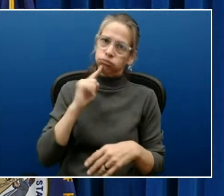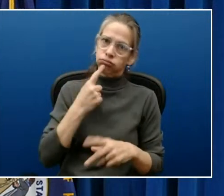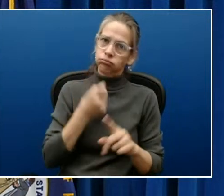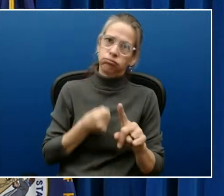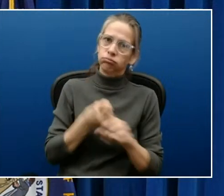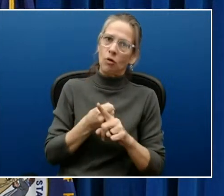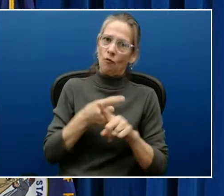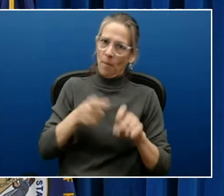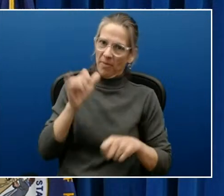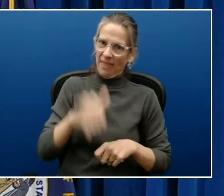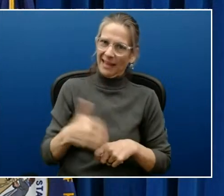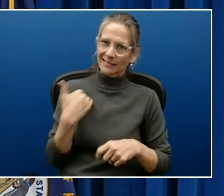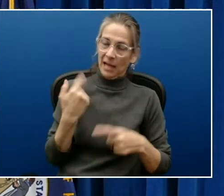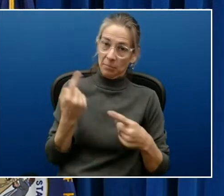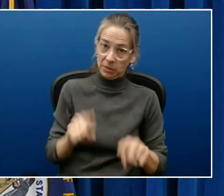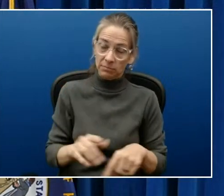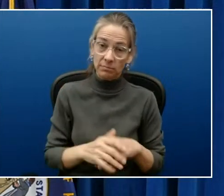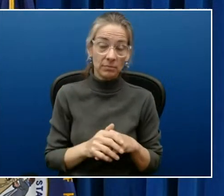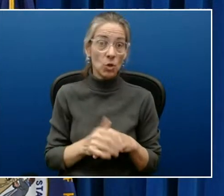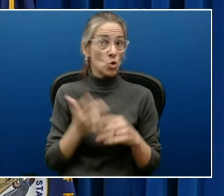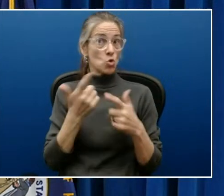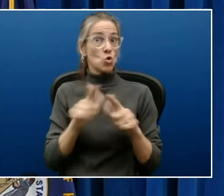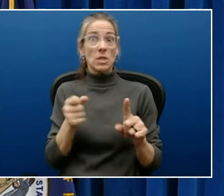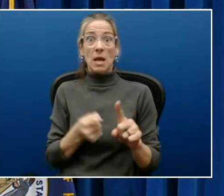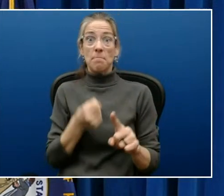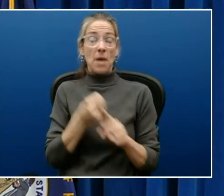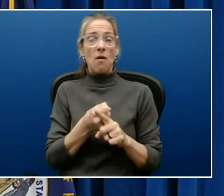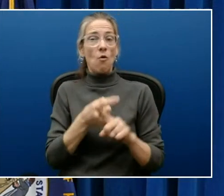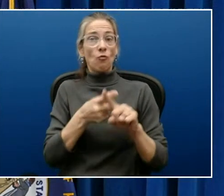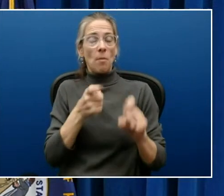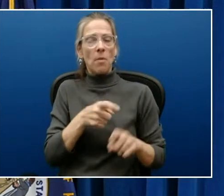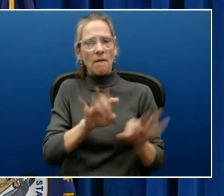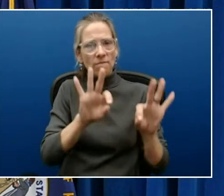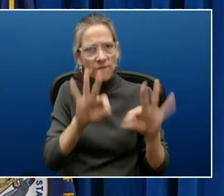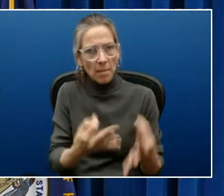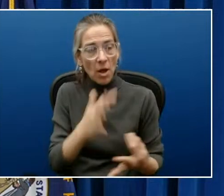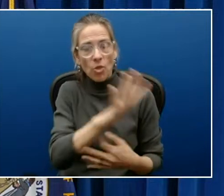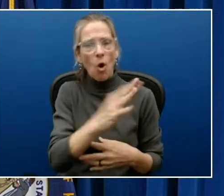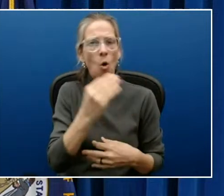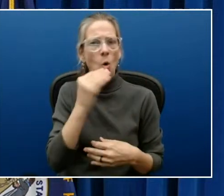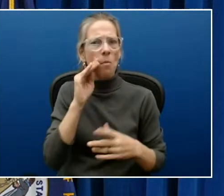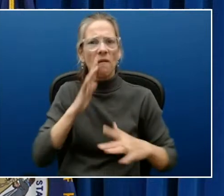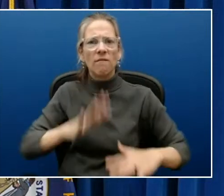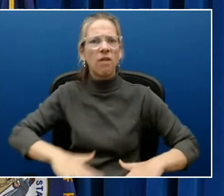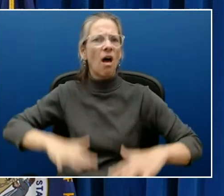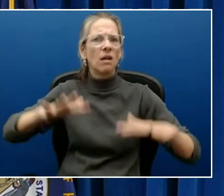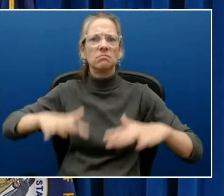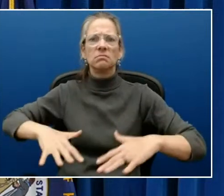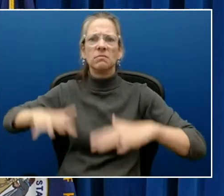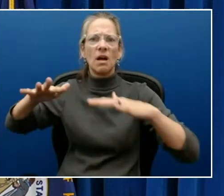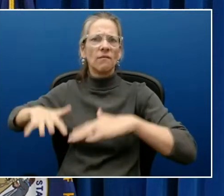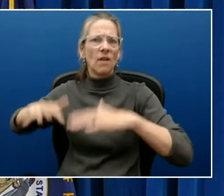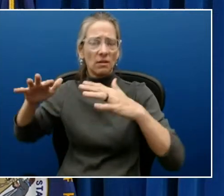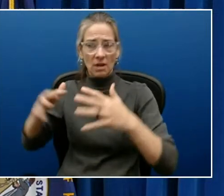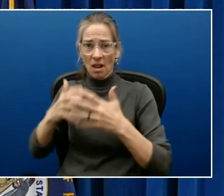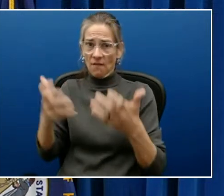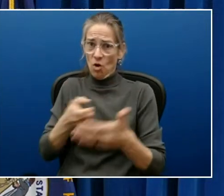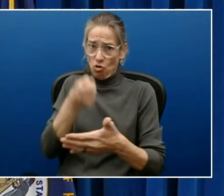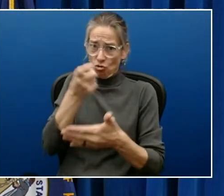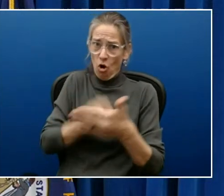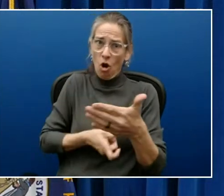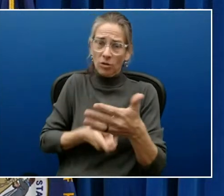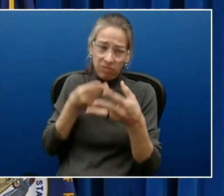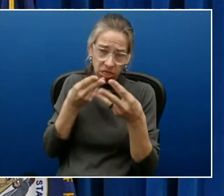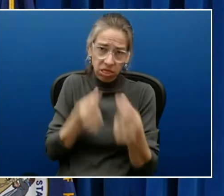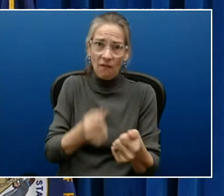The greatest impact has been felt by families who had their homes flooded. Significant costs will be associated with the loss of property